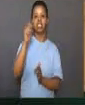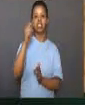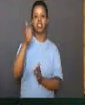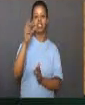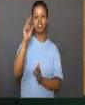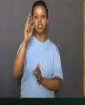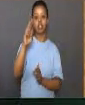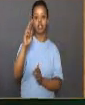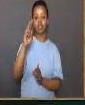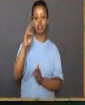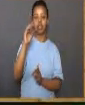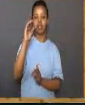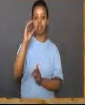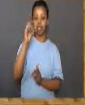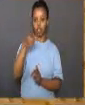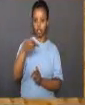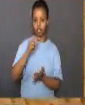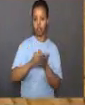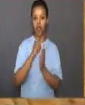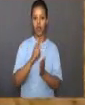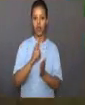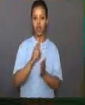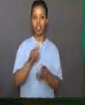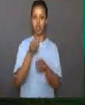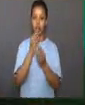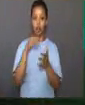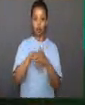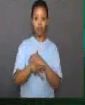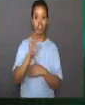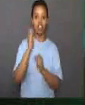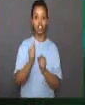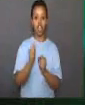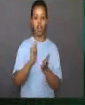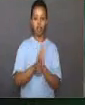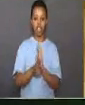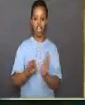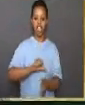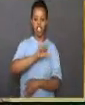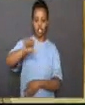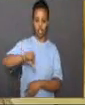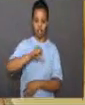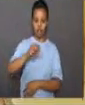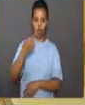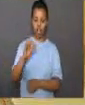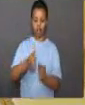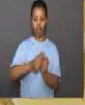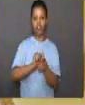Starches are found in food such as injera or